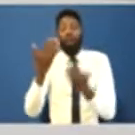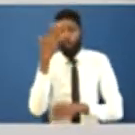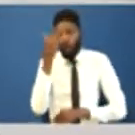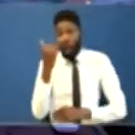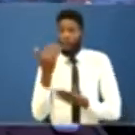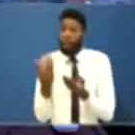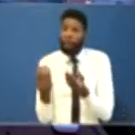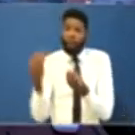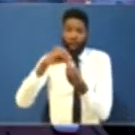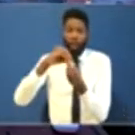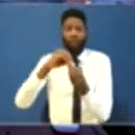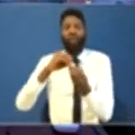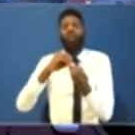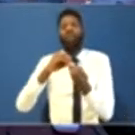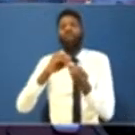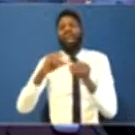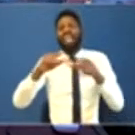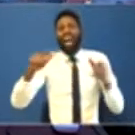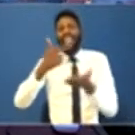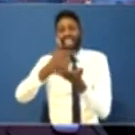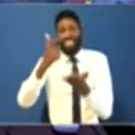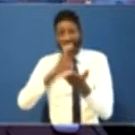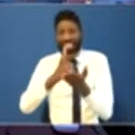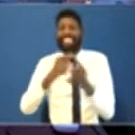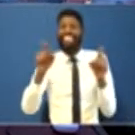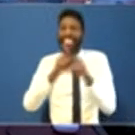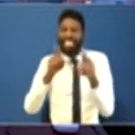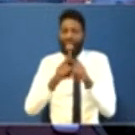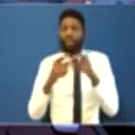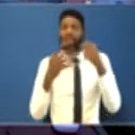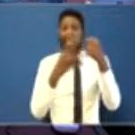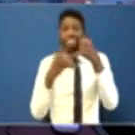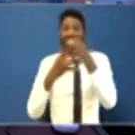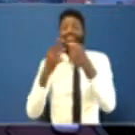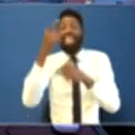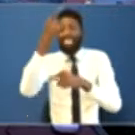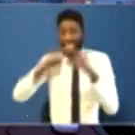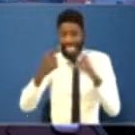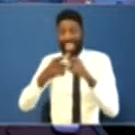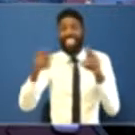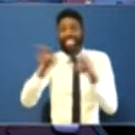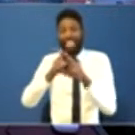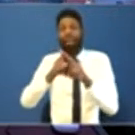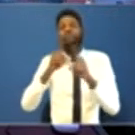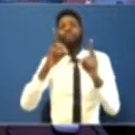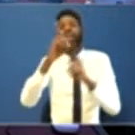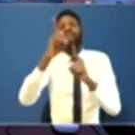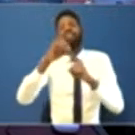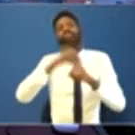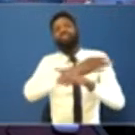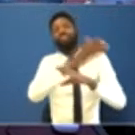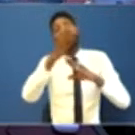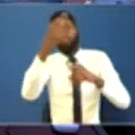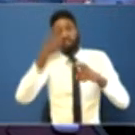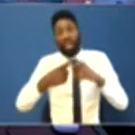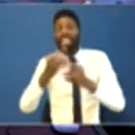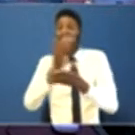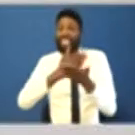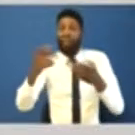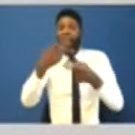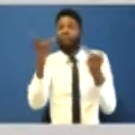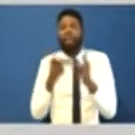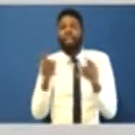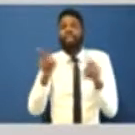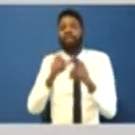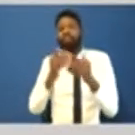the lands lease expires in 99 years and we find that there are some places that they don't pay they don't pay